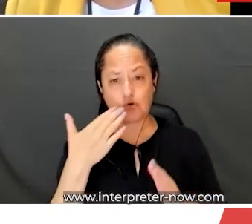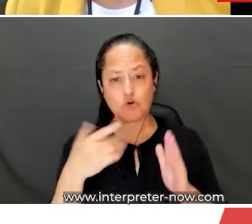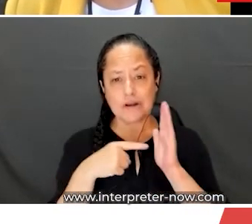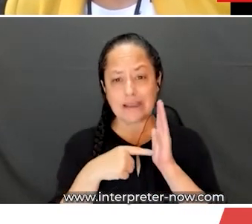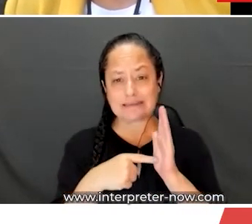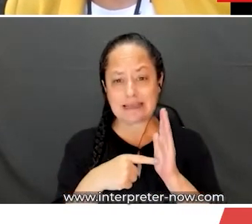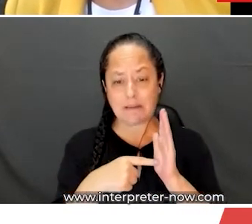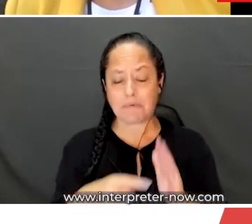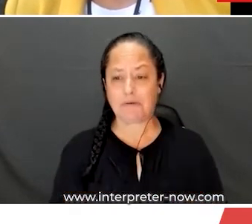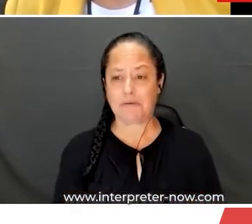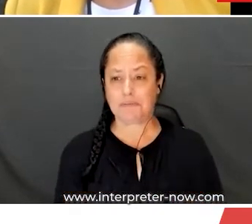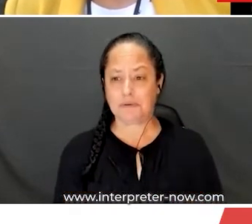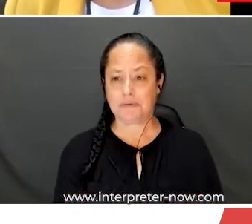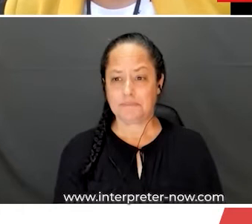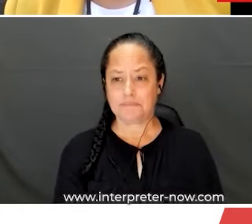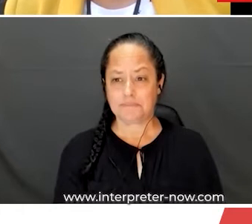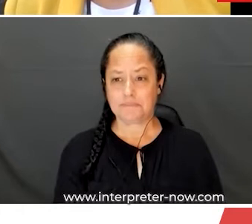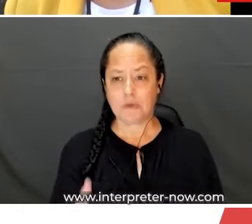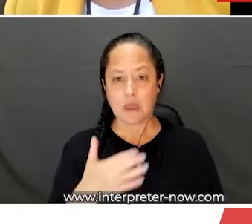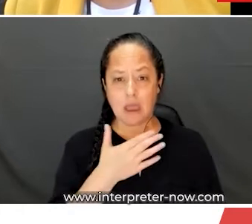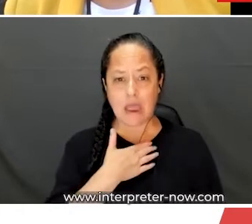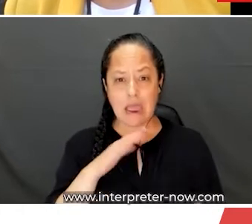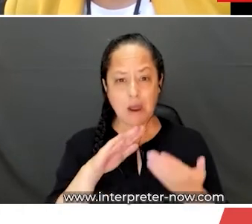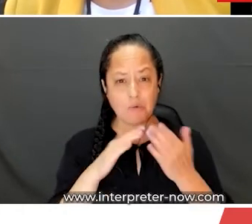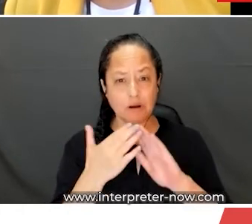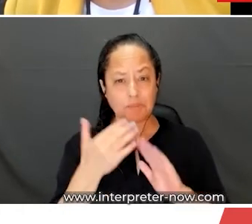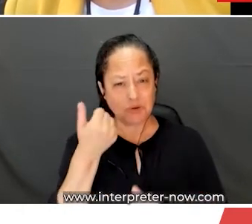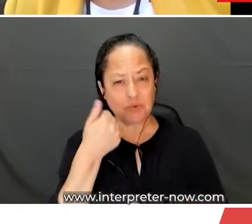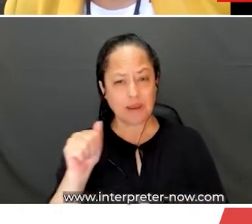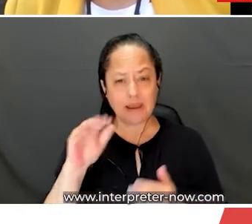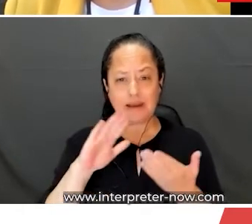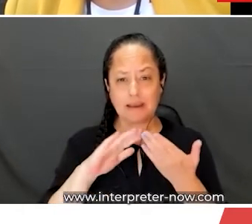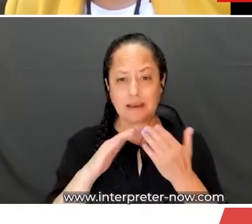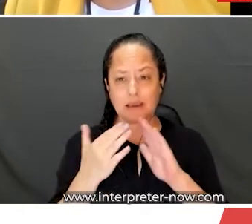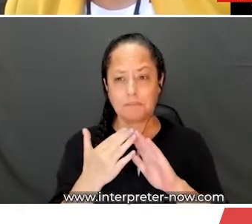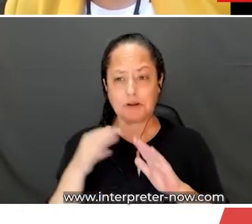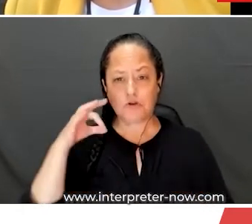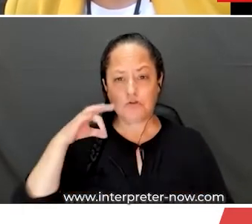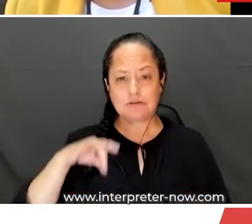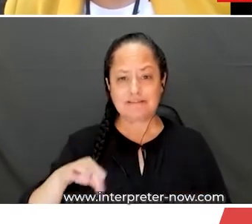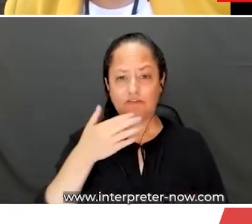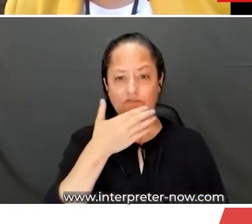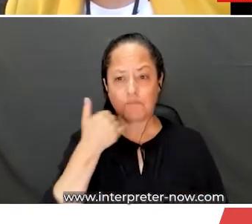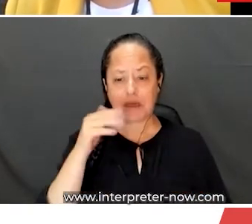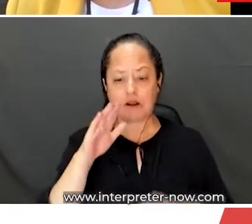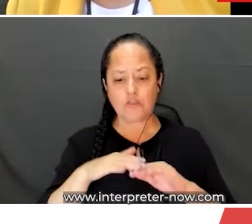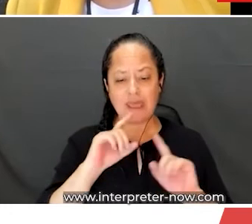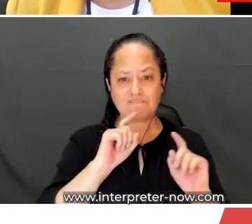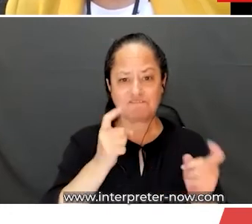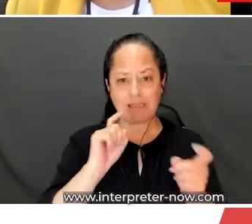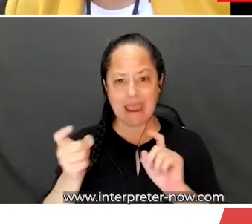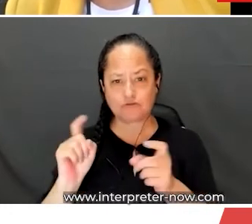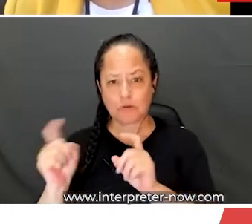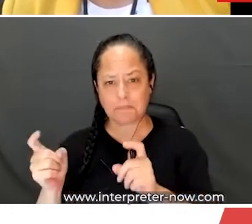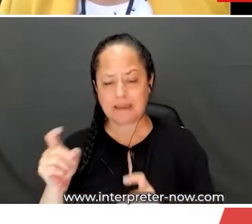that I think that our community and any community deserves better than philanthropy. At